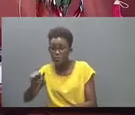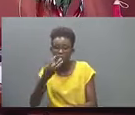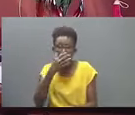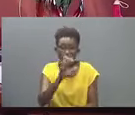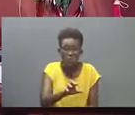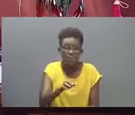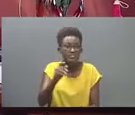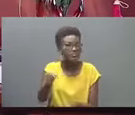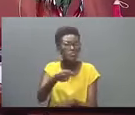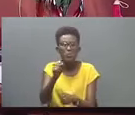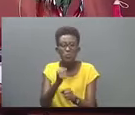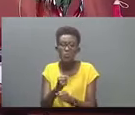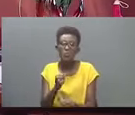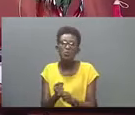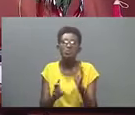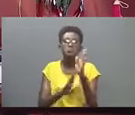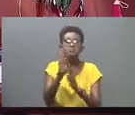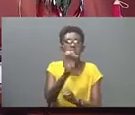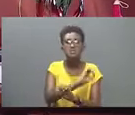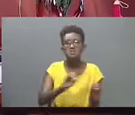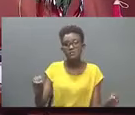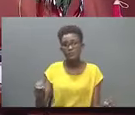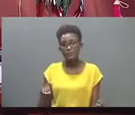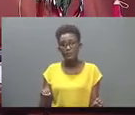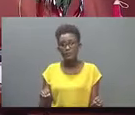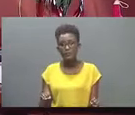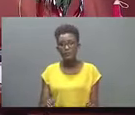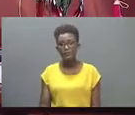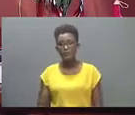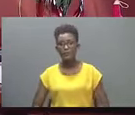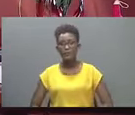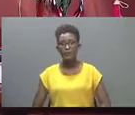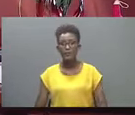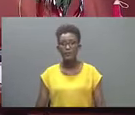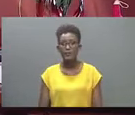ufite umuvumo iki ukoze cyose ntushobora guhirwa.